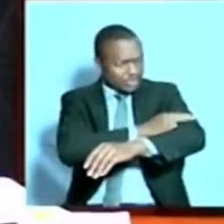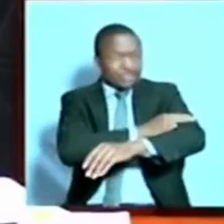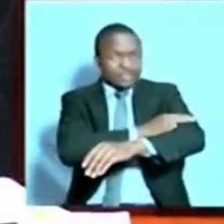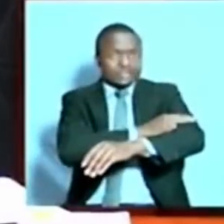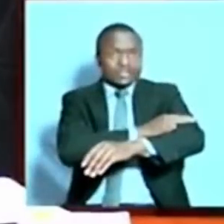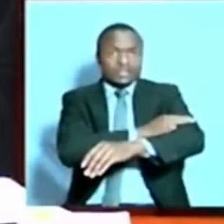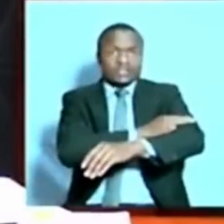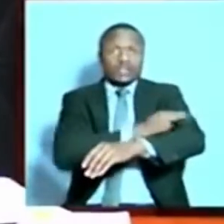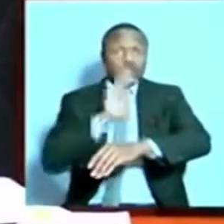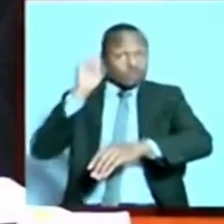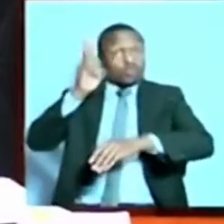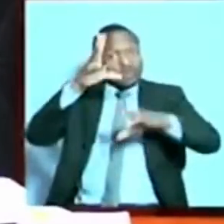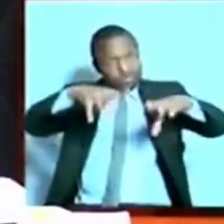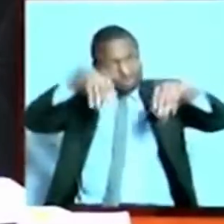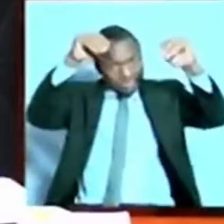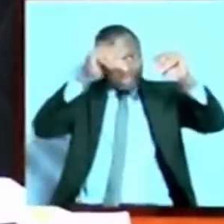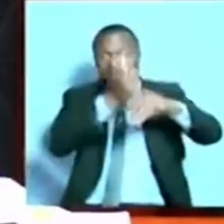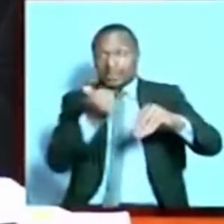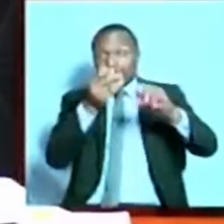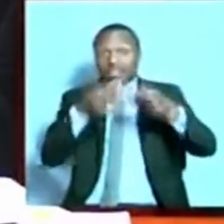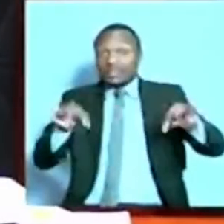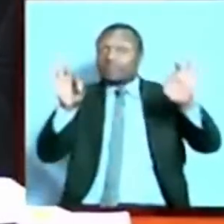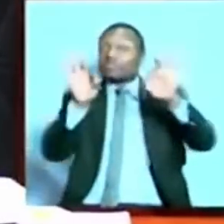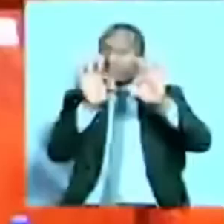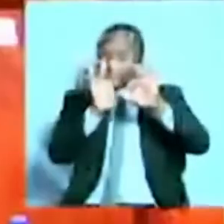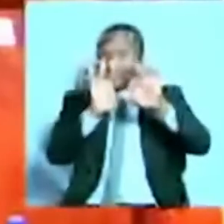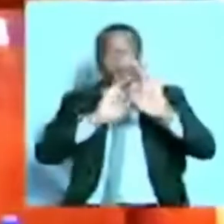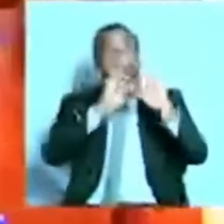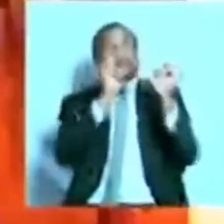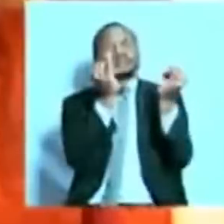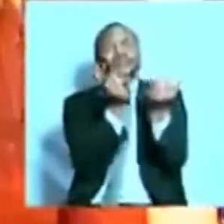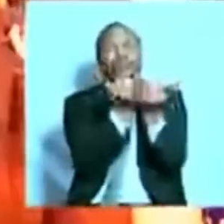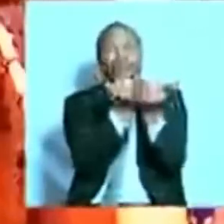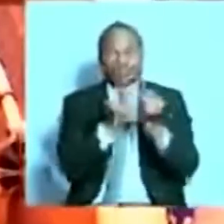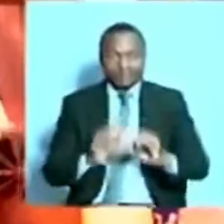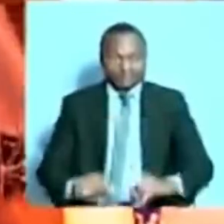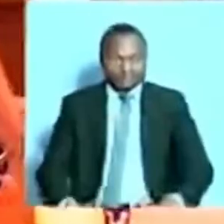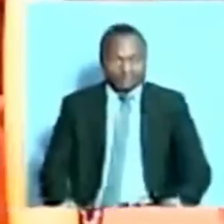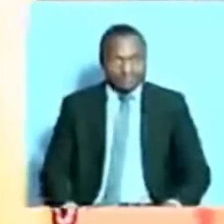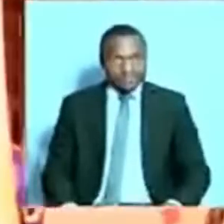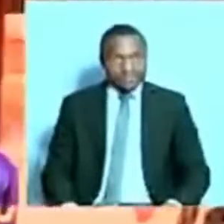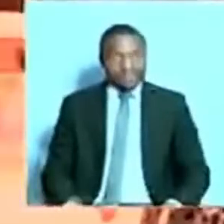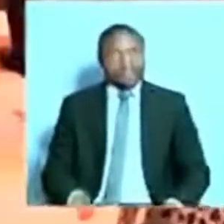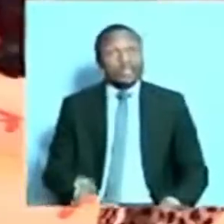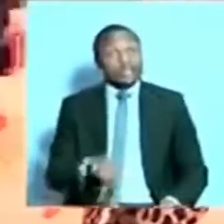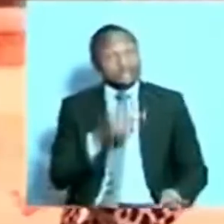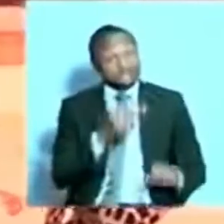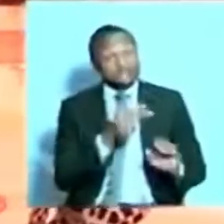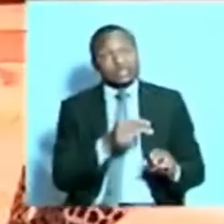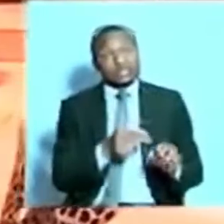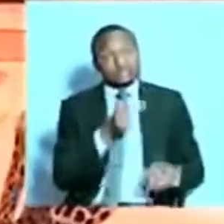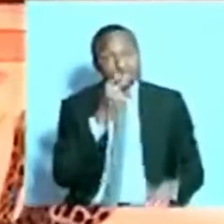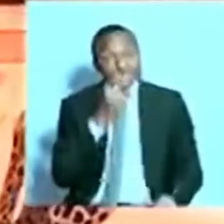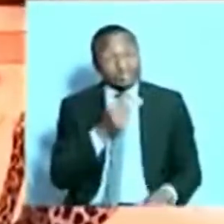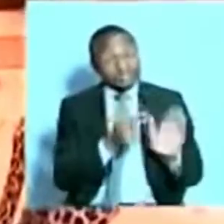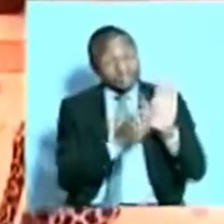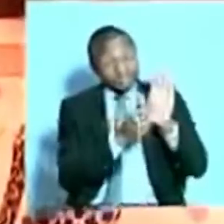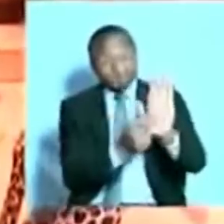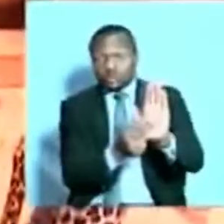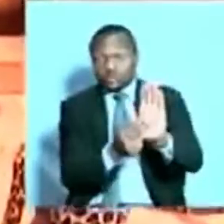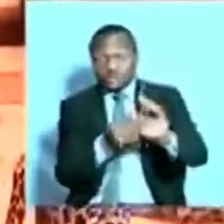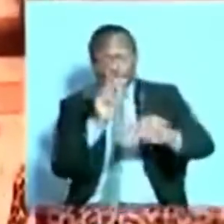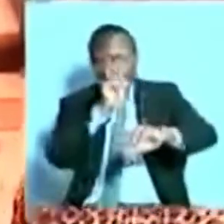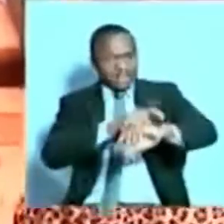being load-shedded and other important institutions as seen in the schedule